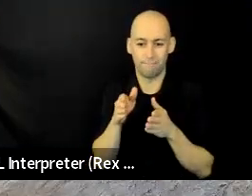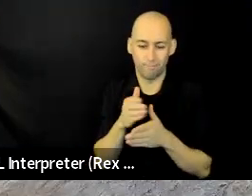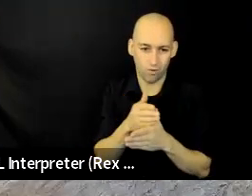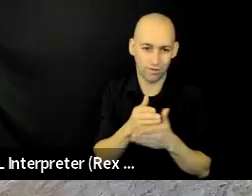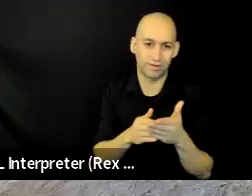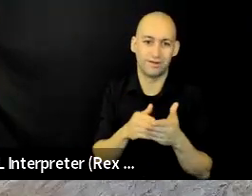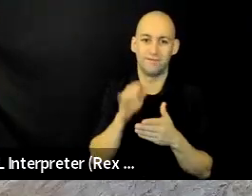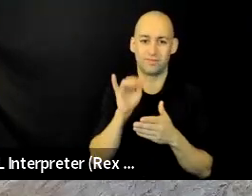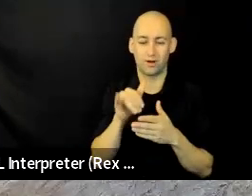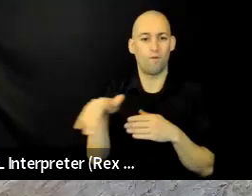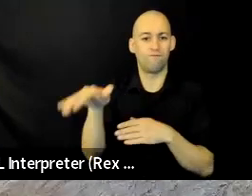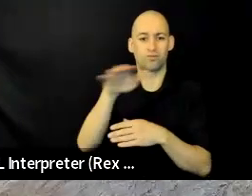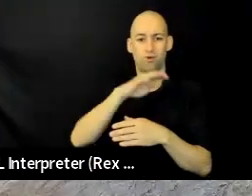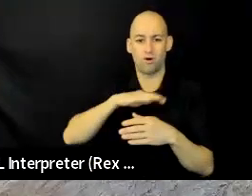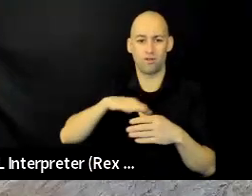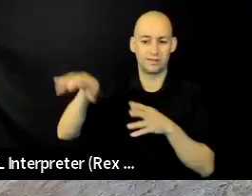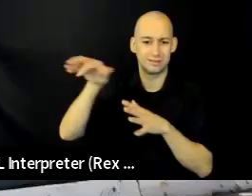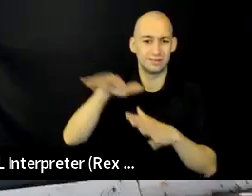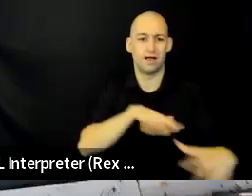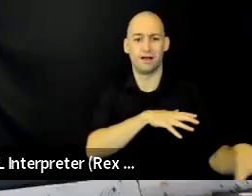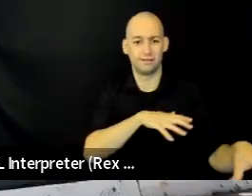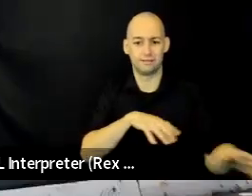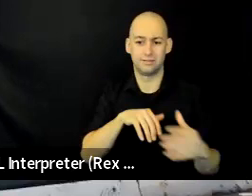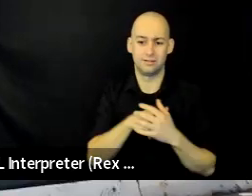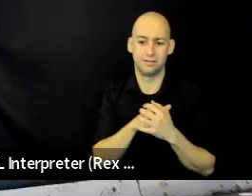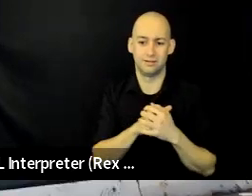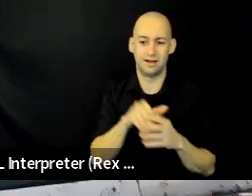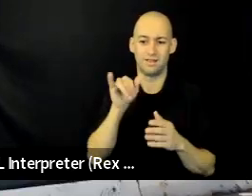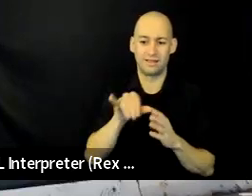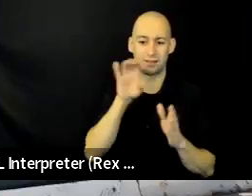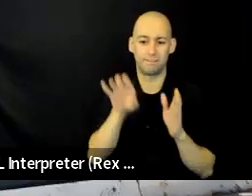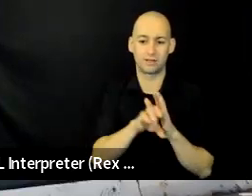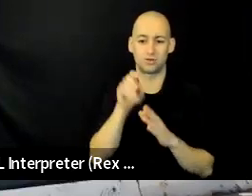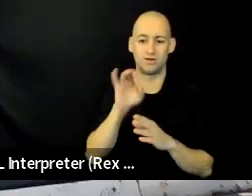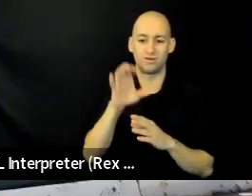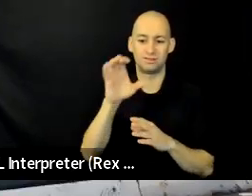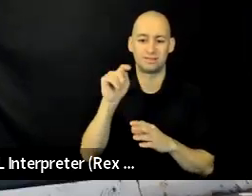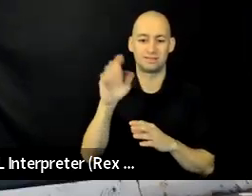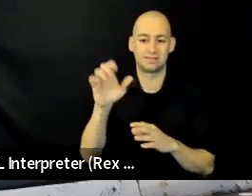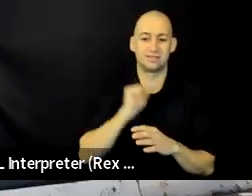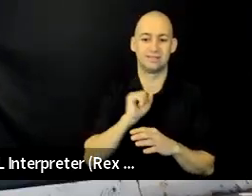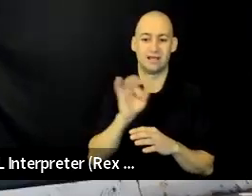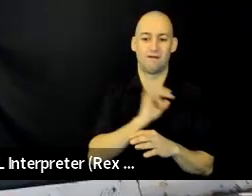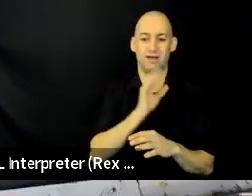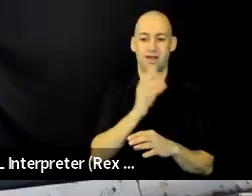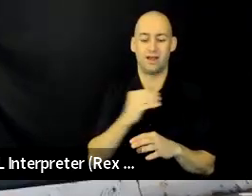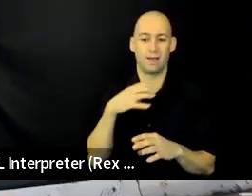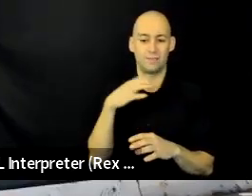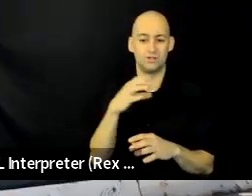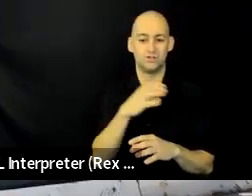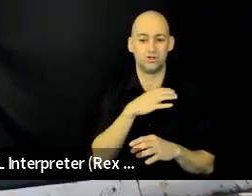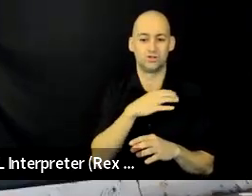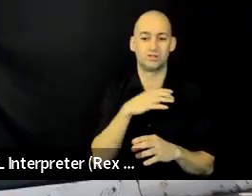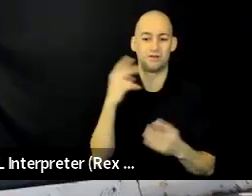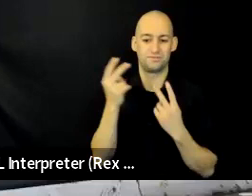landslide. The next slide, please. This is a photo of CTC staff and commissioners who